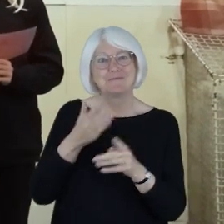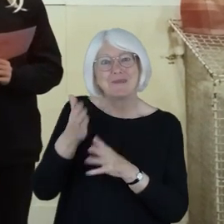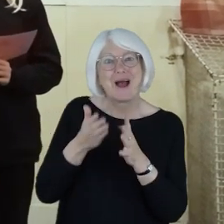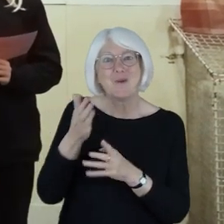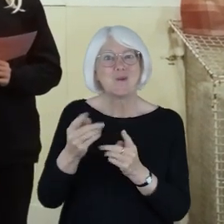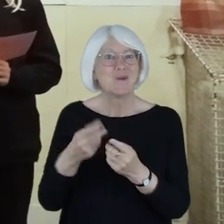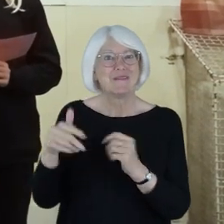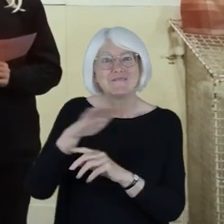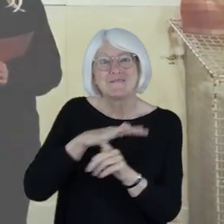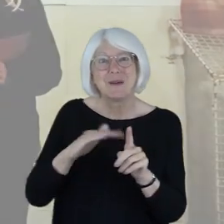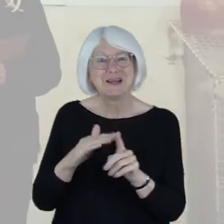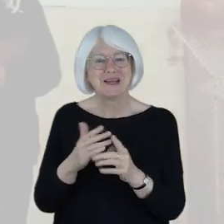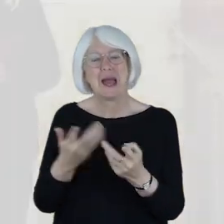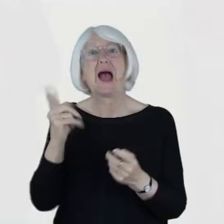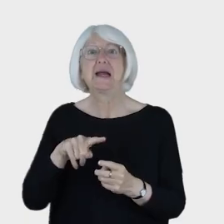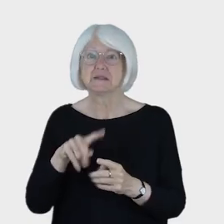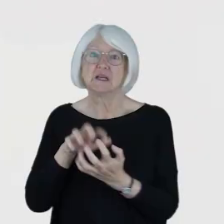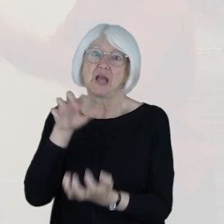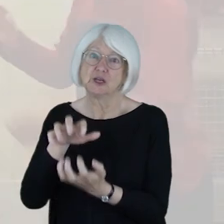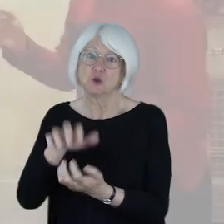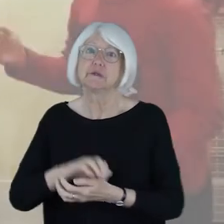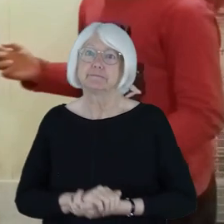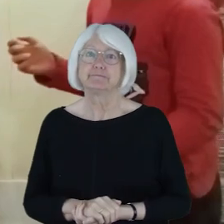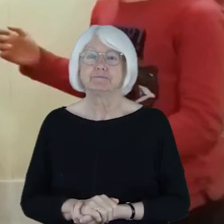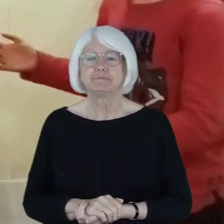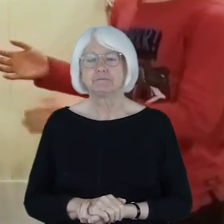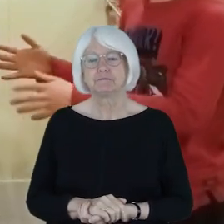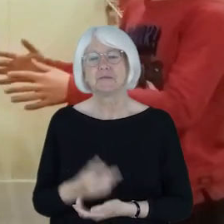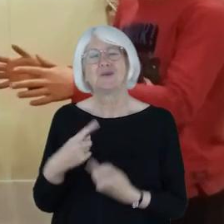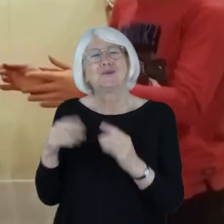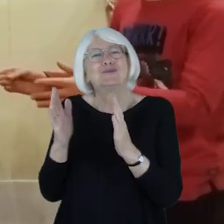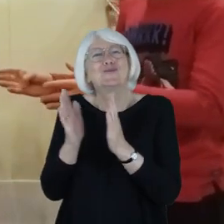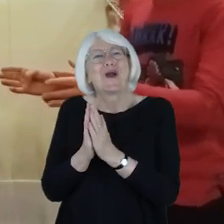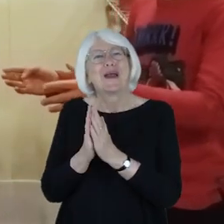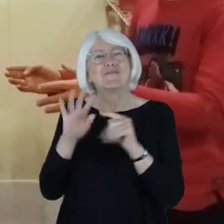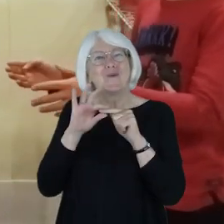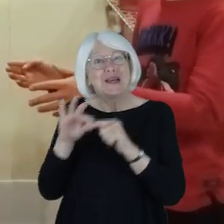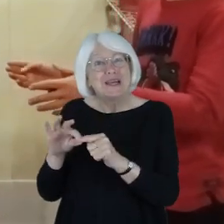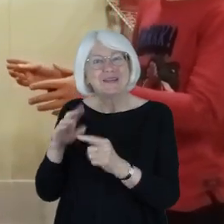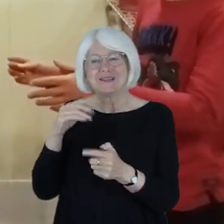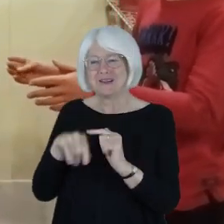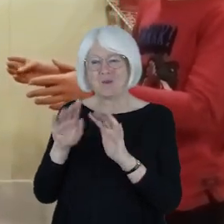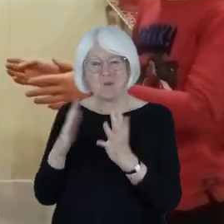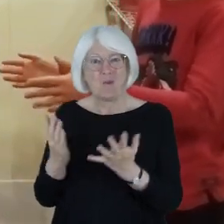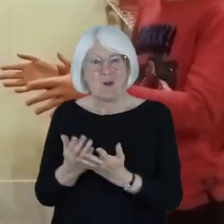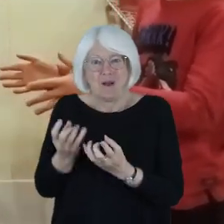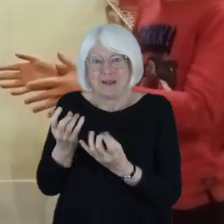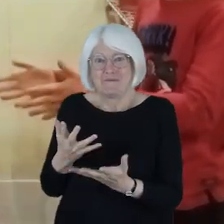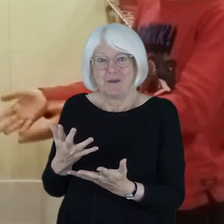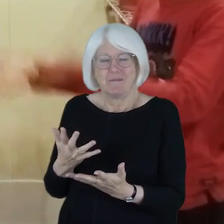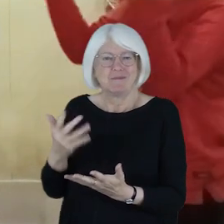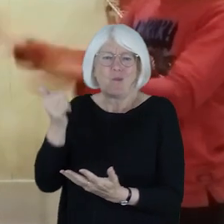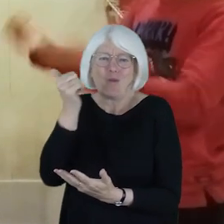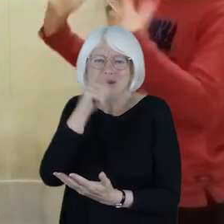and dinosaurs. We pray for leaders in the world. Give them wisdom and kindness towards